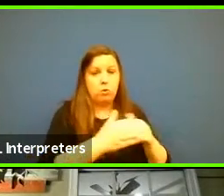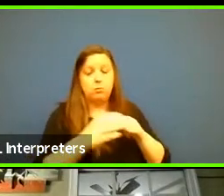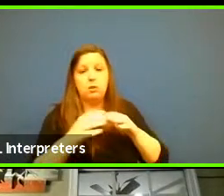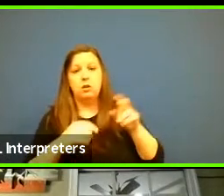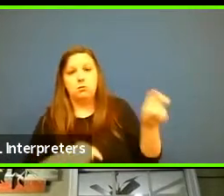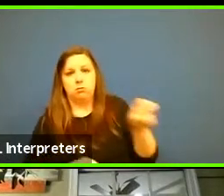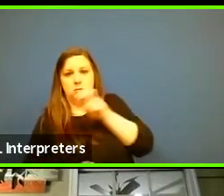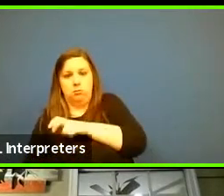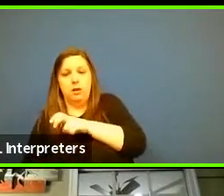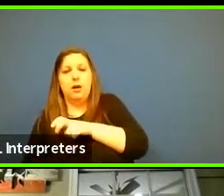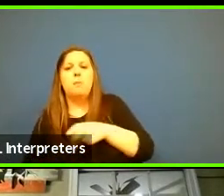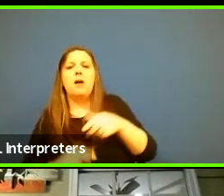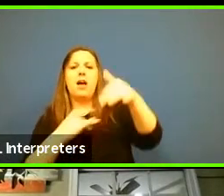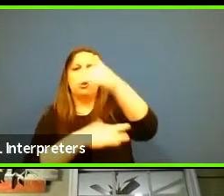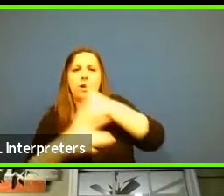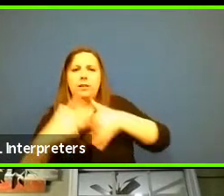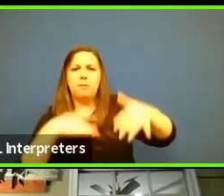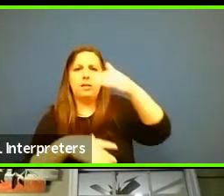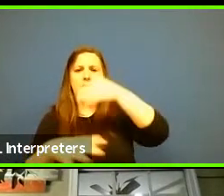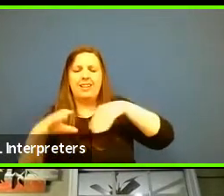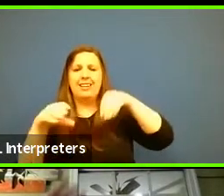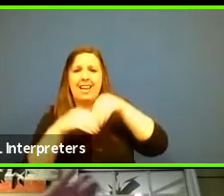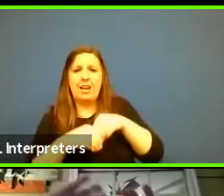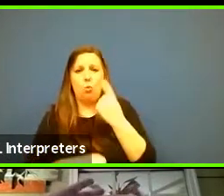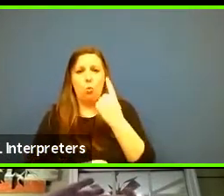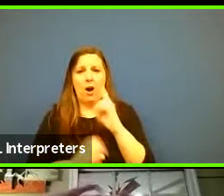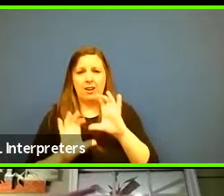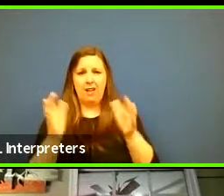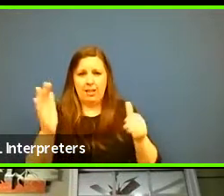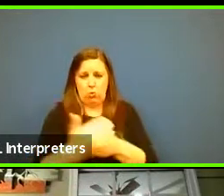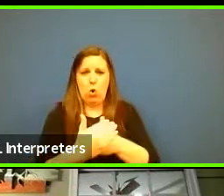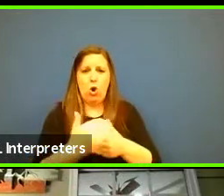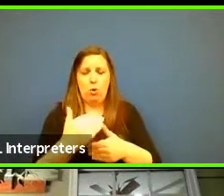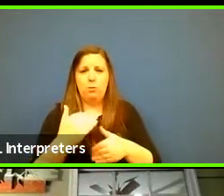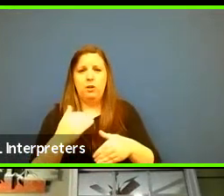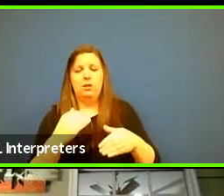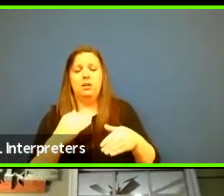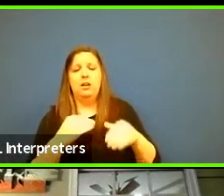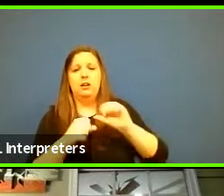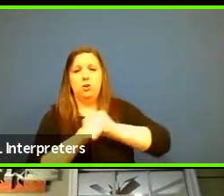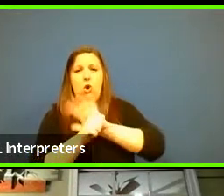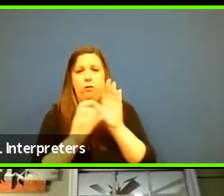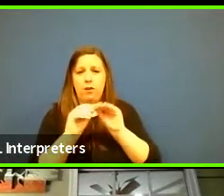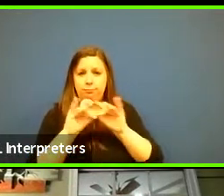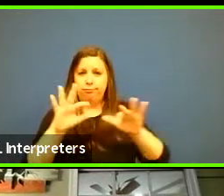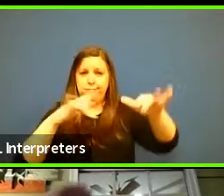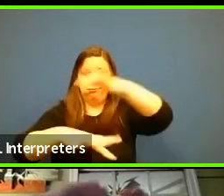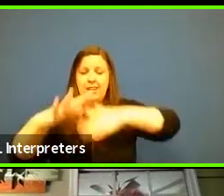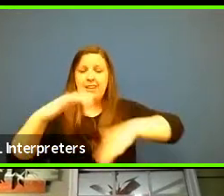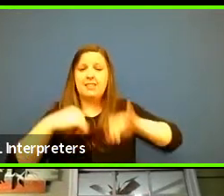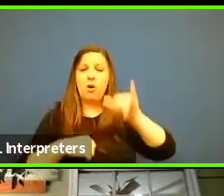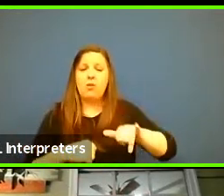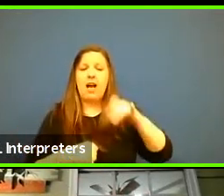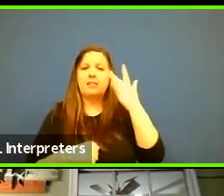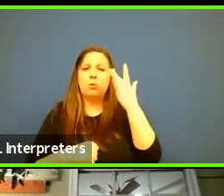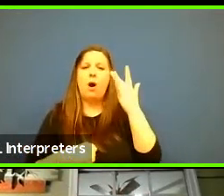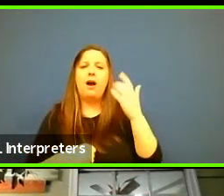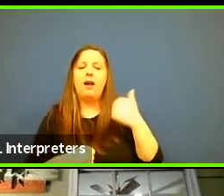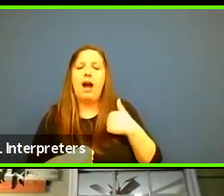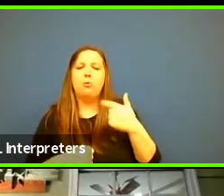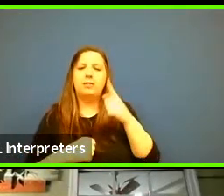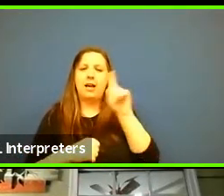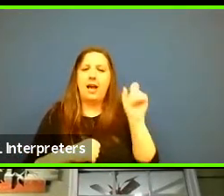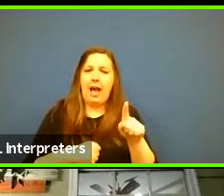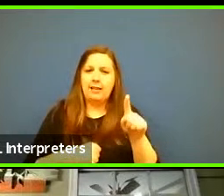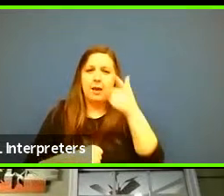one classroom. So that was why I asked the question, because the dividers won't really affect that